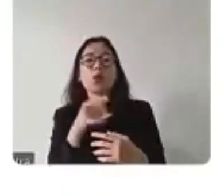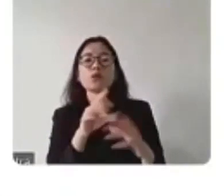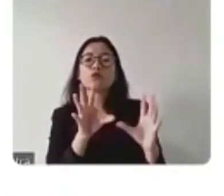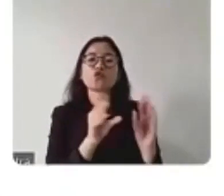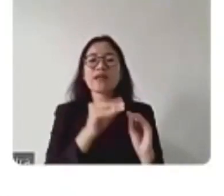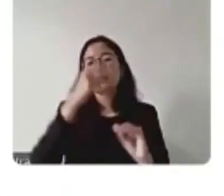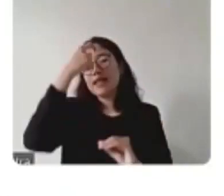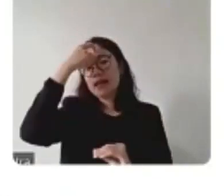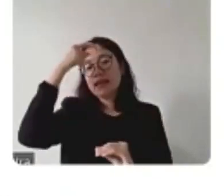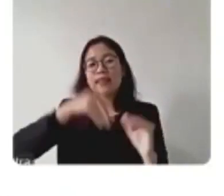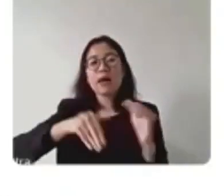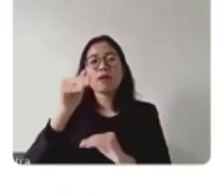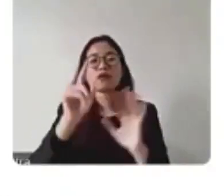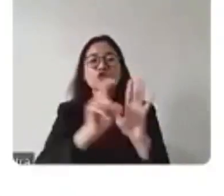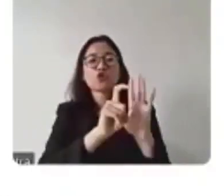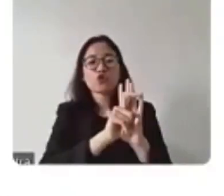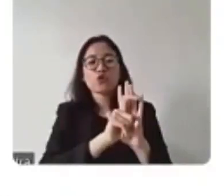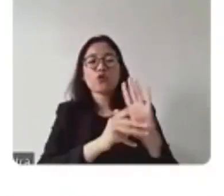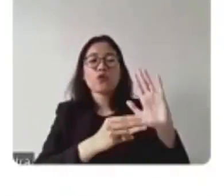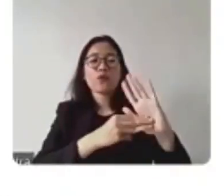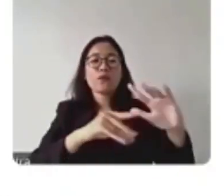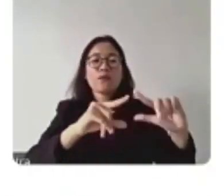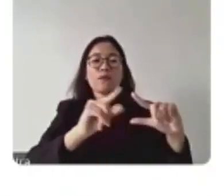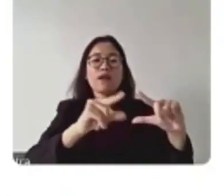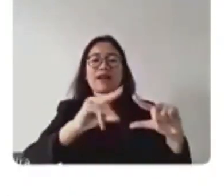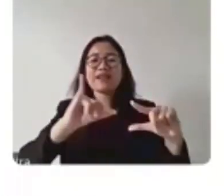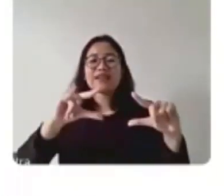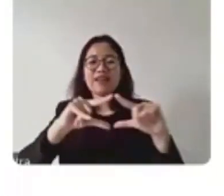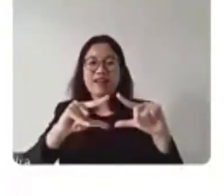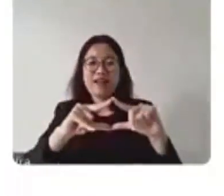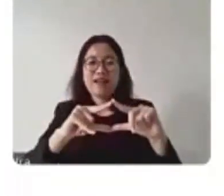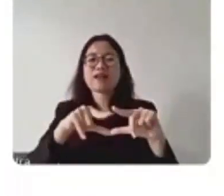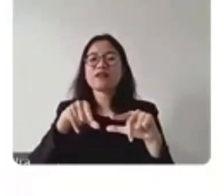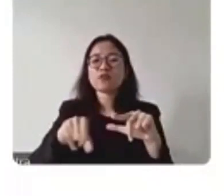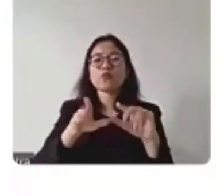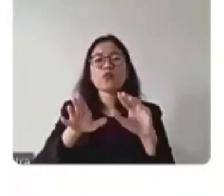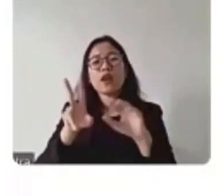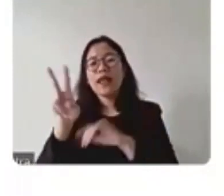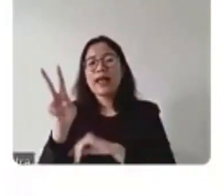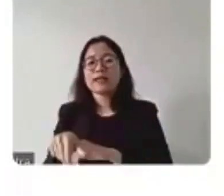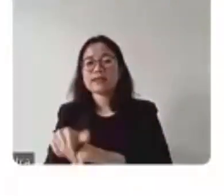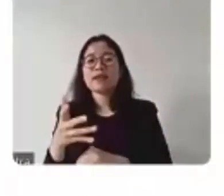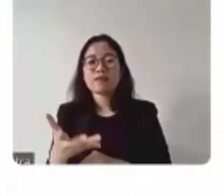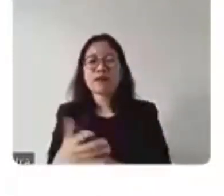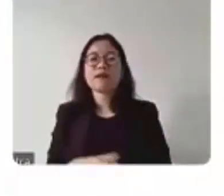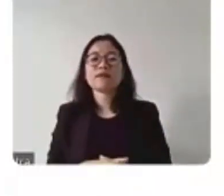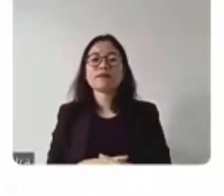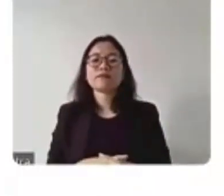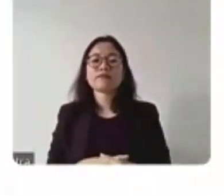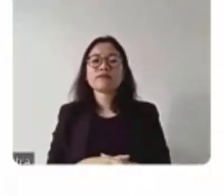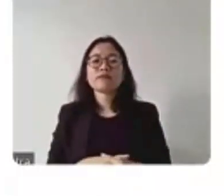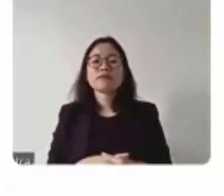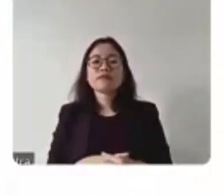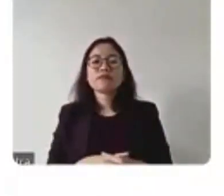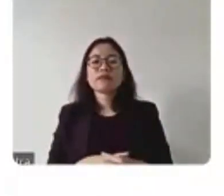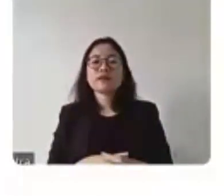well, yeah, based on my knowledge and my discipline, I just can able to answer for